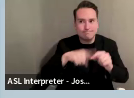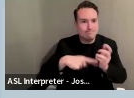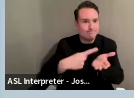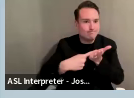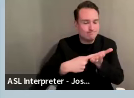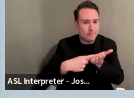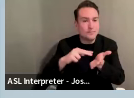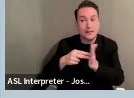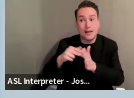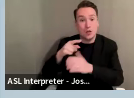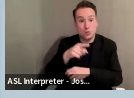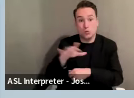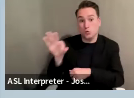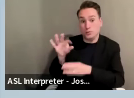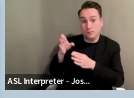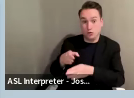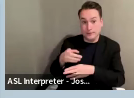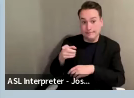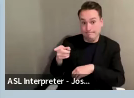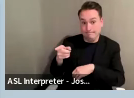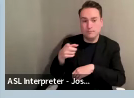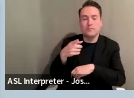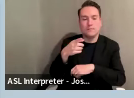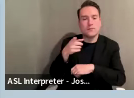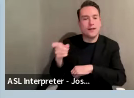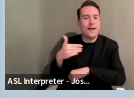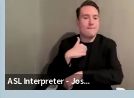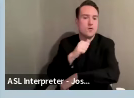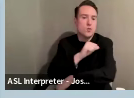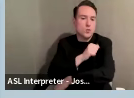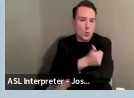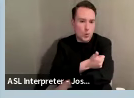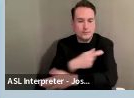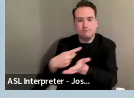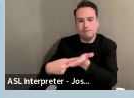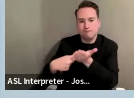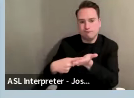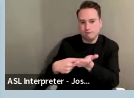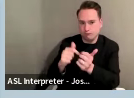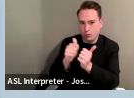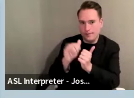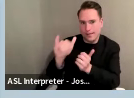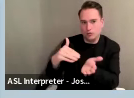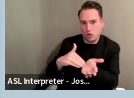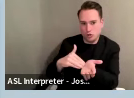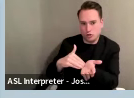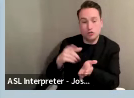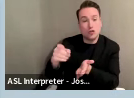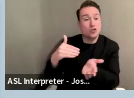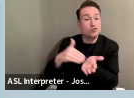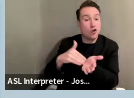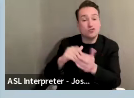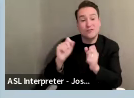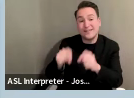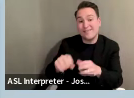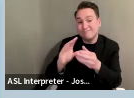your authority to speak with someone that you have indicated is your agent on your advanced healthcare directive. Doctors can even